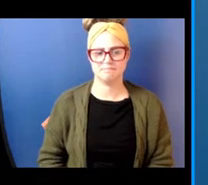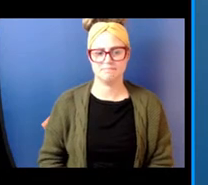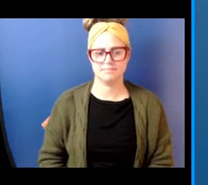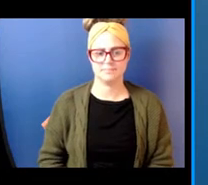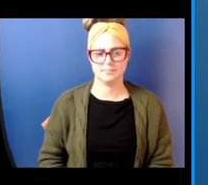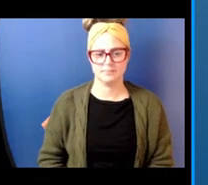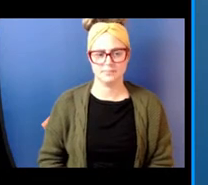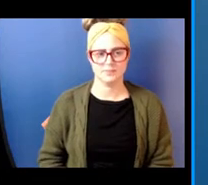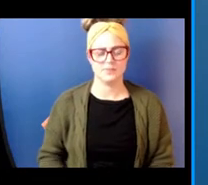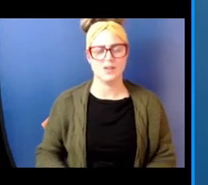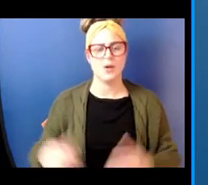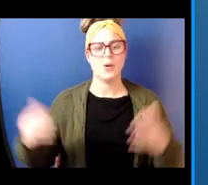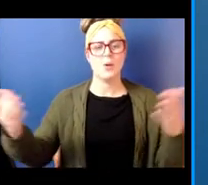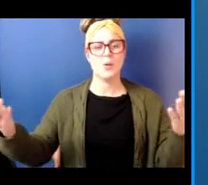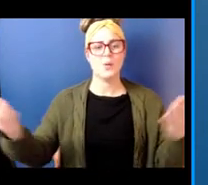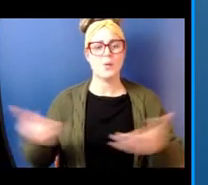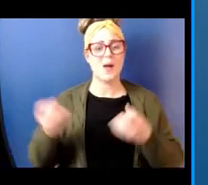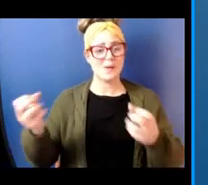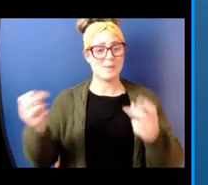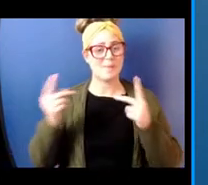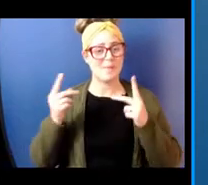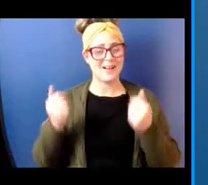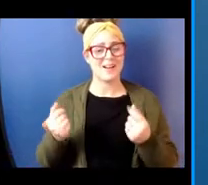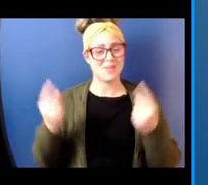welcome back everybody